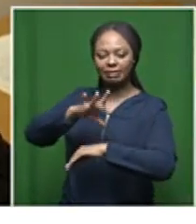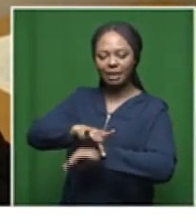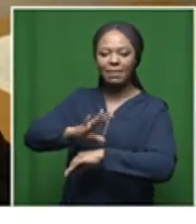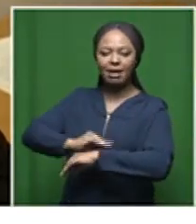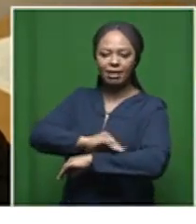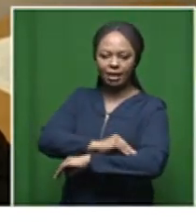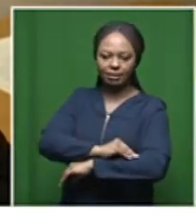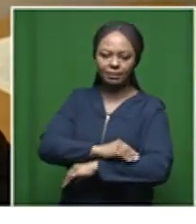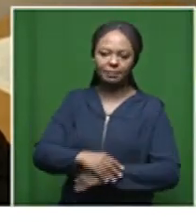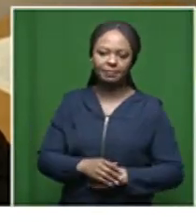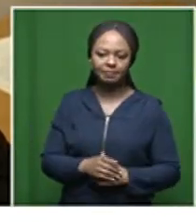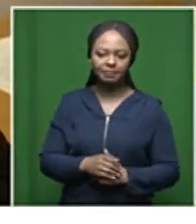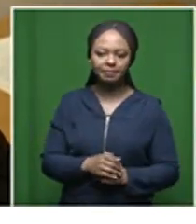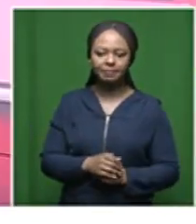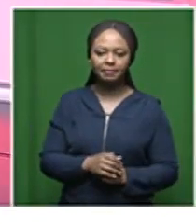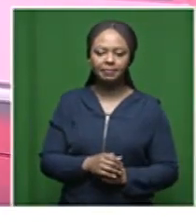donating.